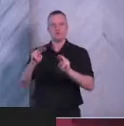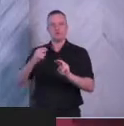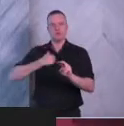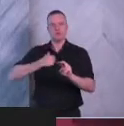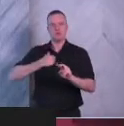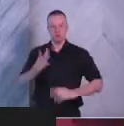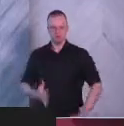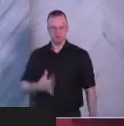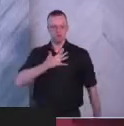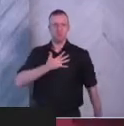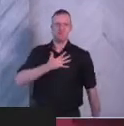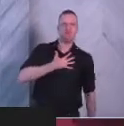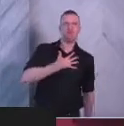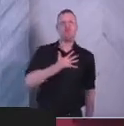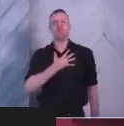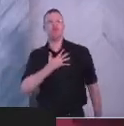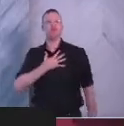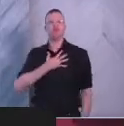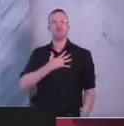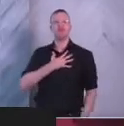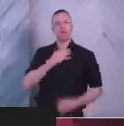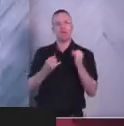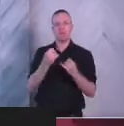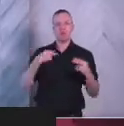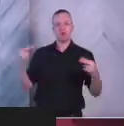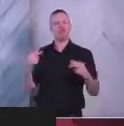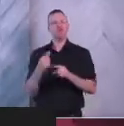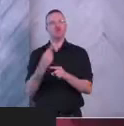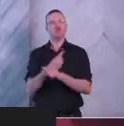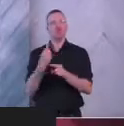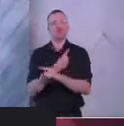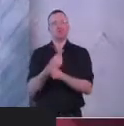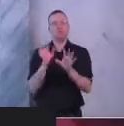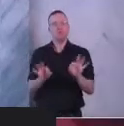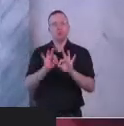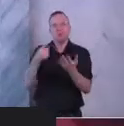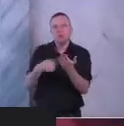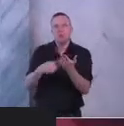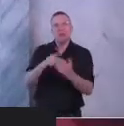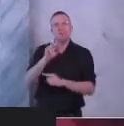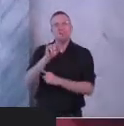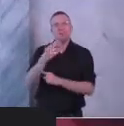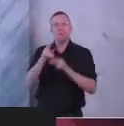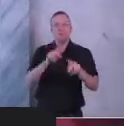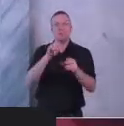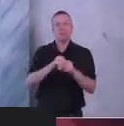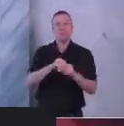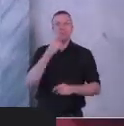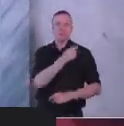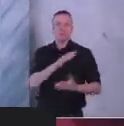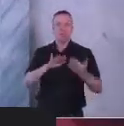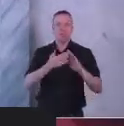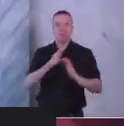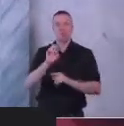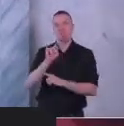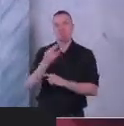pride as we travel internationally. We need to focus more on the positive things. We're talking about Sikhs in the Kingston community. One of the things that the Sikh community does, which I didn't talk about,